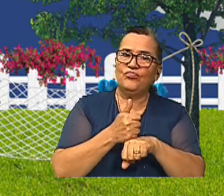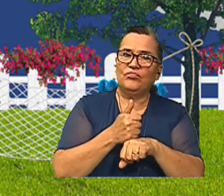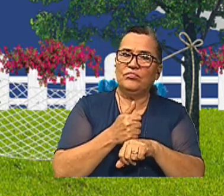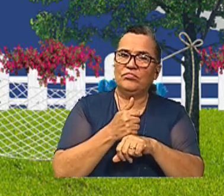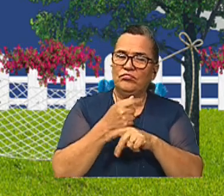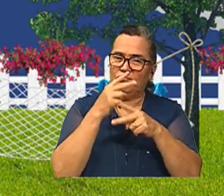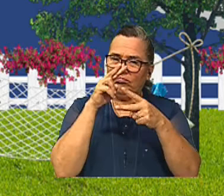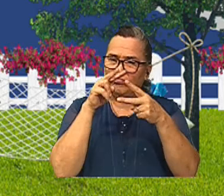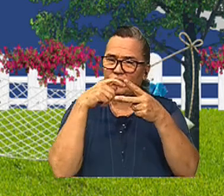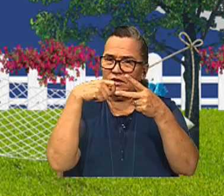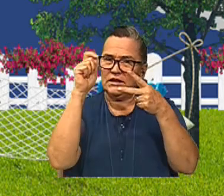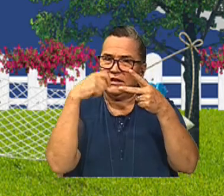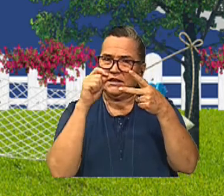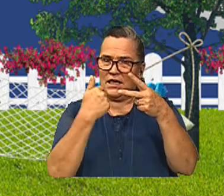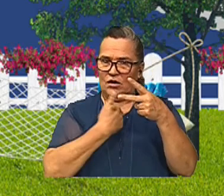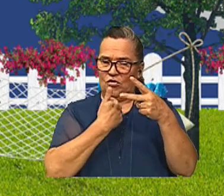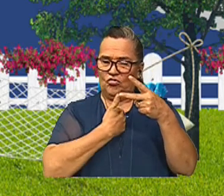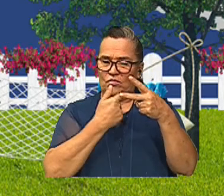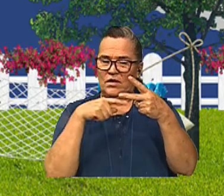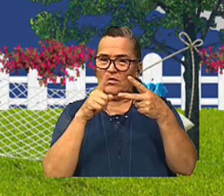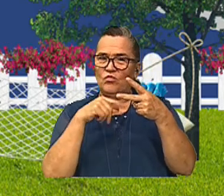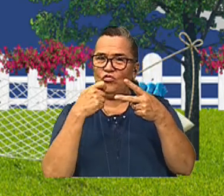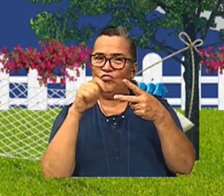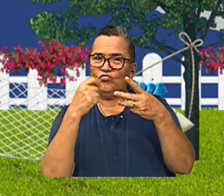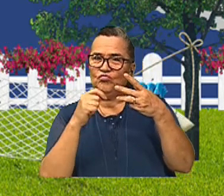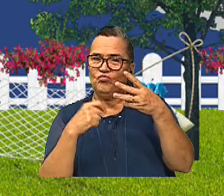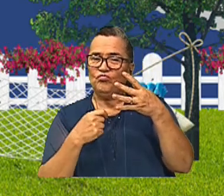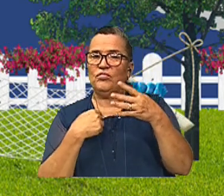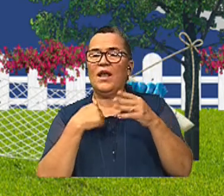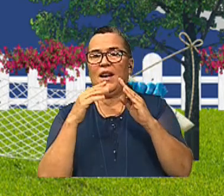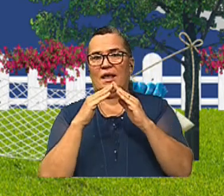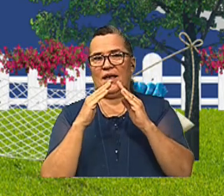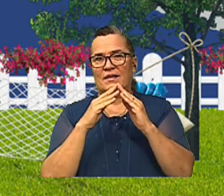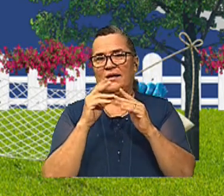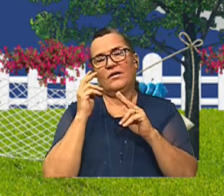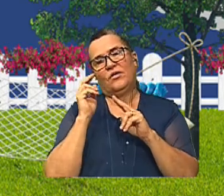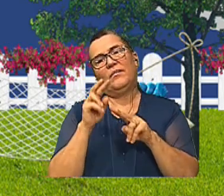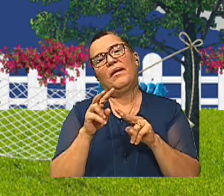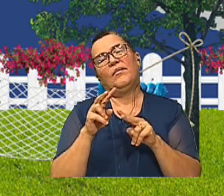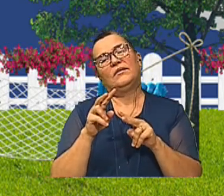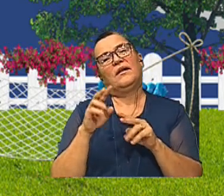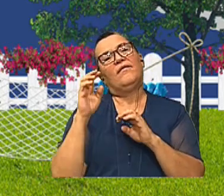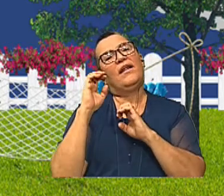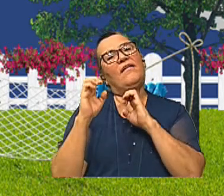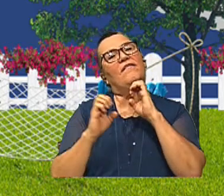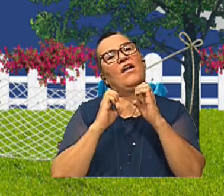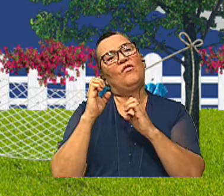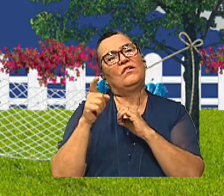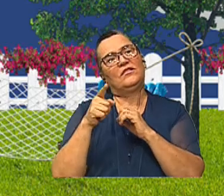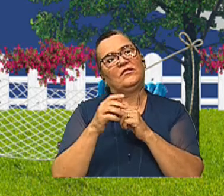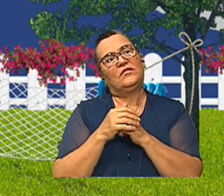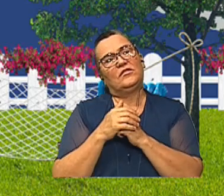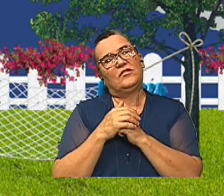check ourselves at home, right? Let's see the self-evaluation.